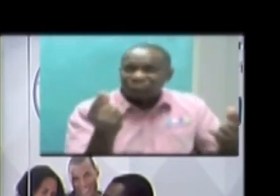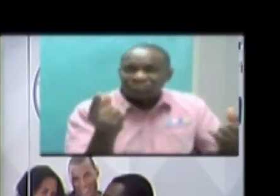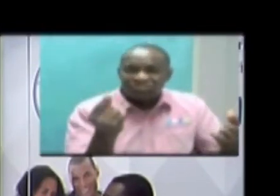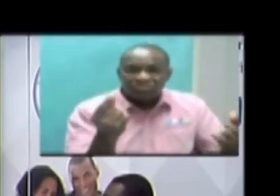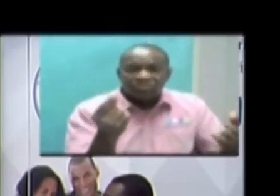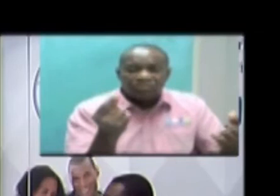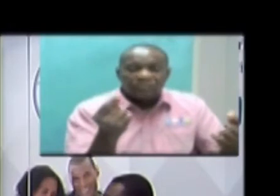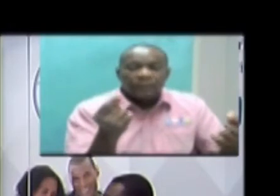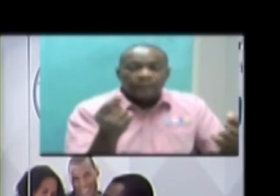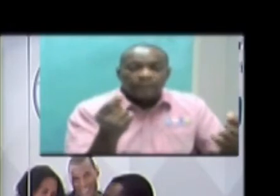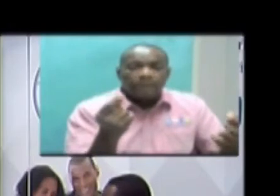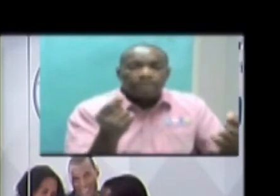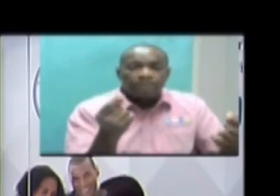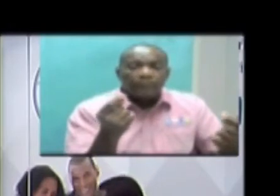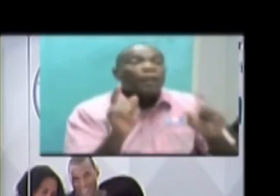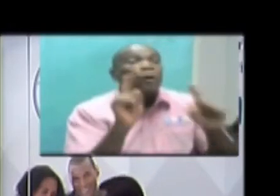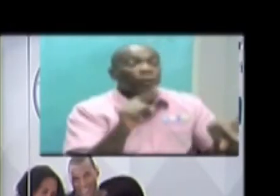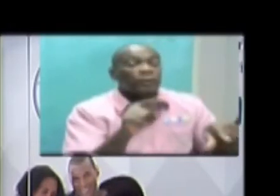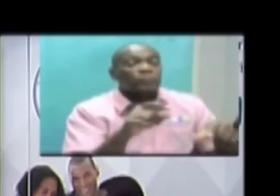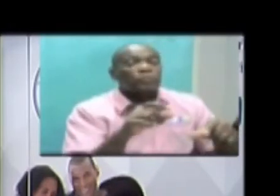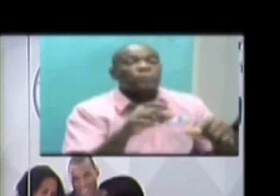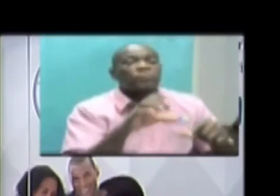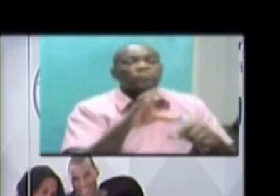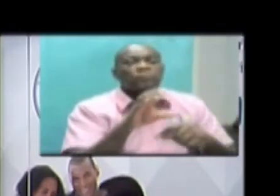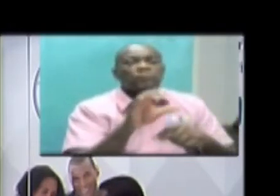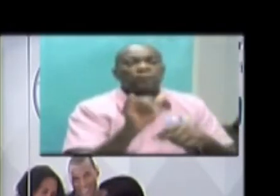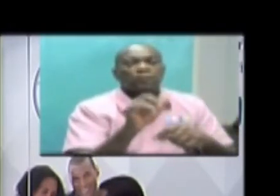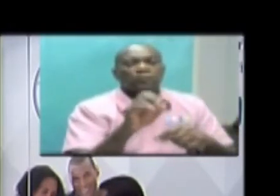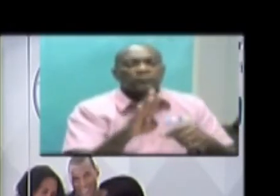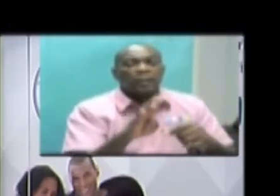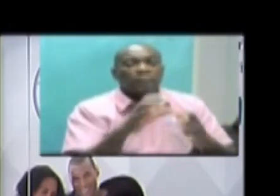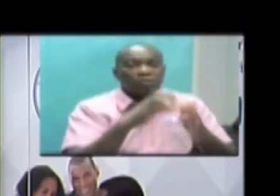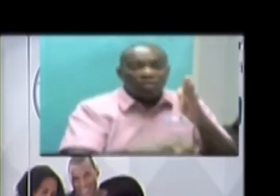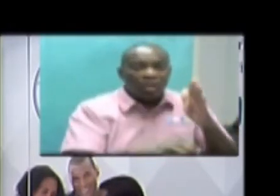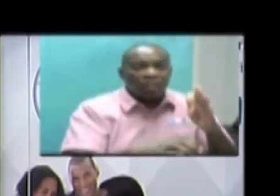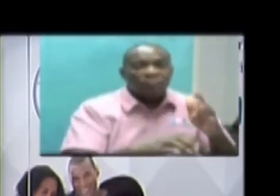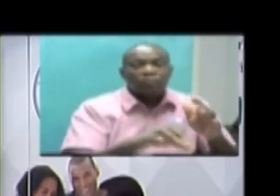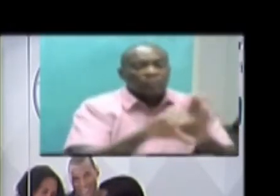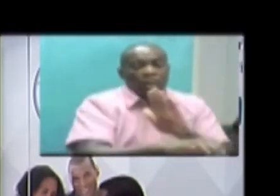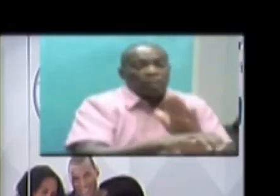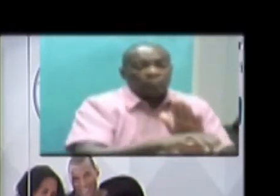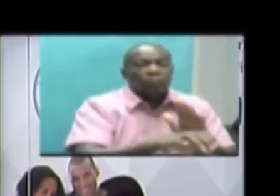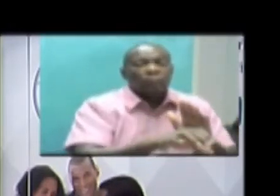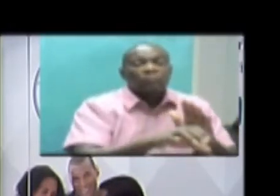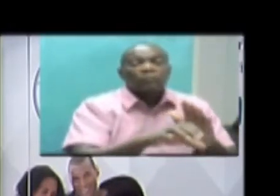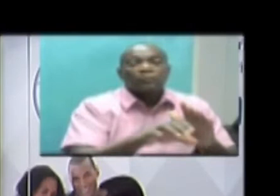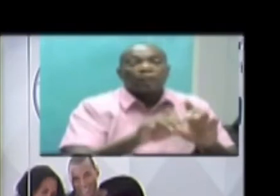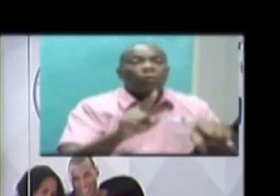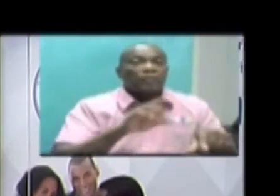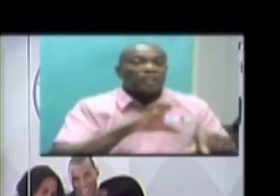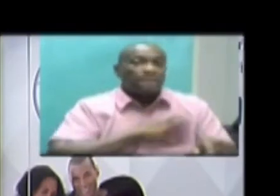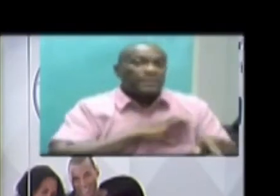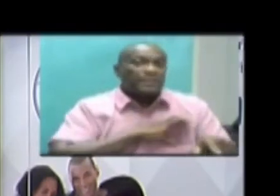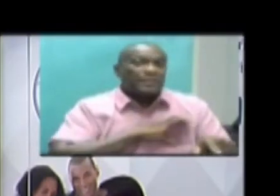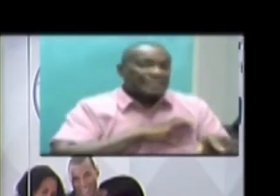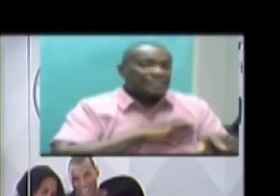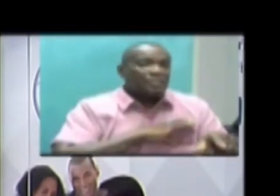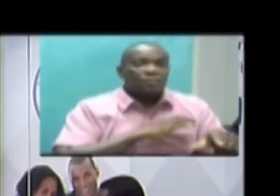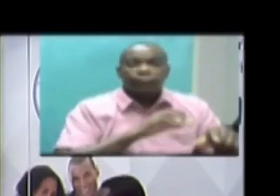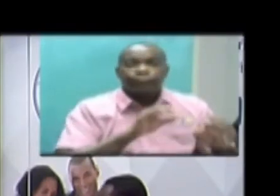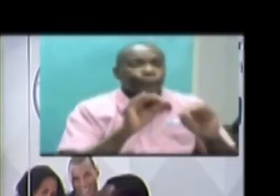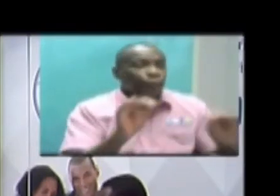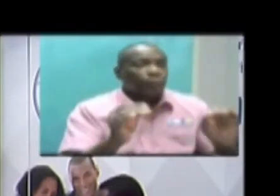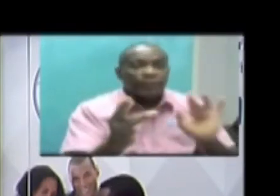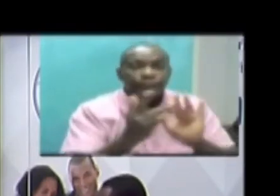I went to cybercrime. I went to the police station. Nobody has contacted me. They told me that they asked to get a warrant to come and